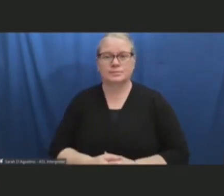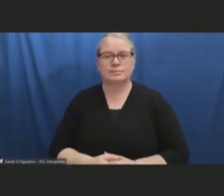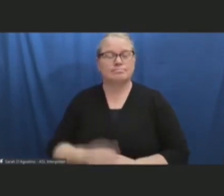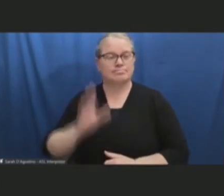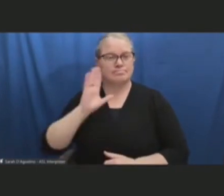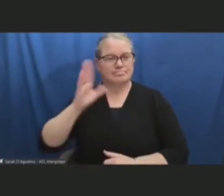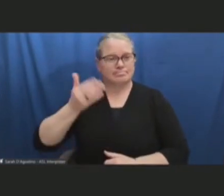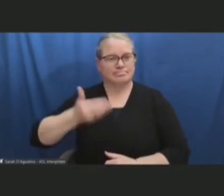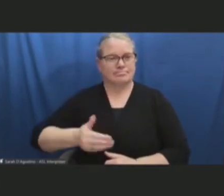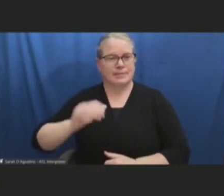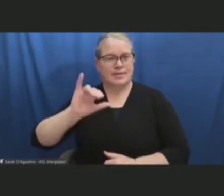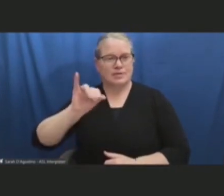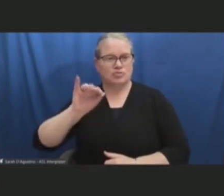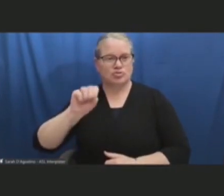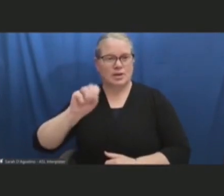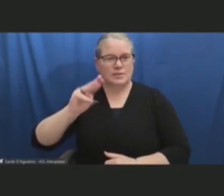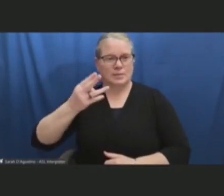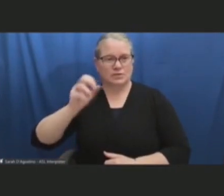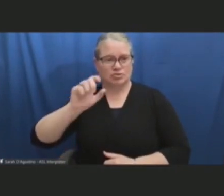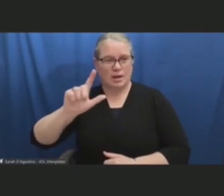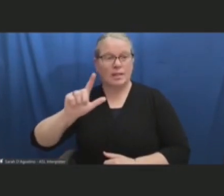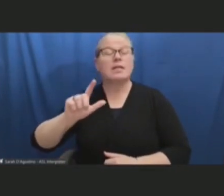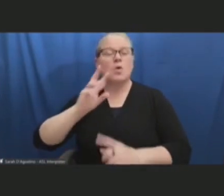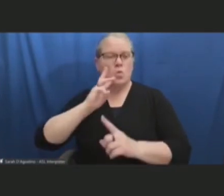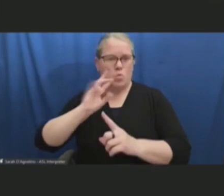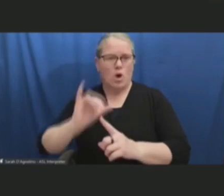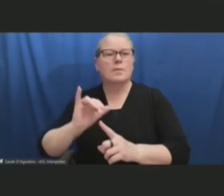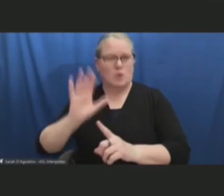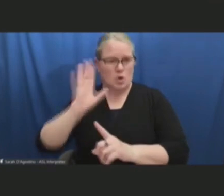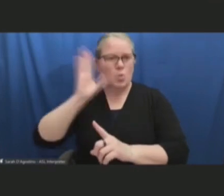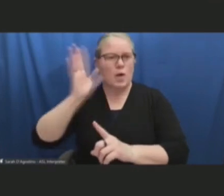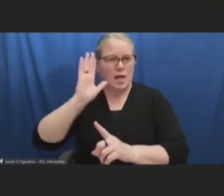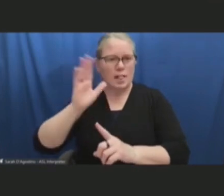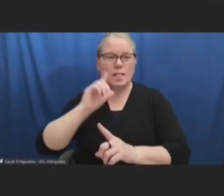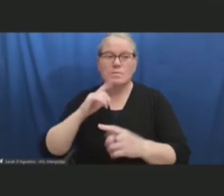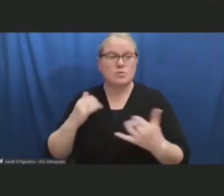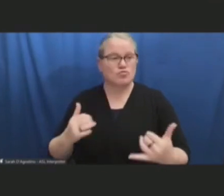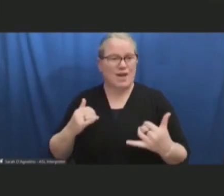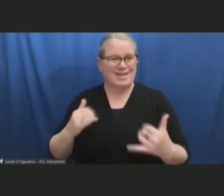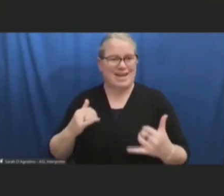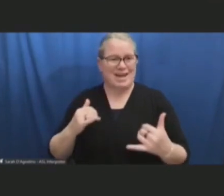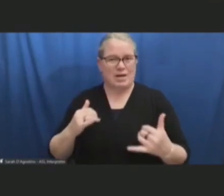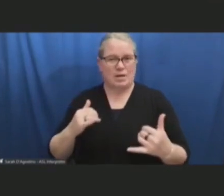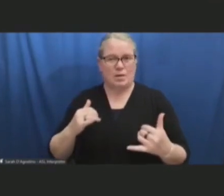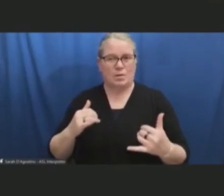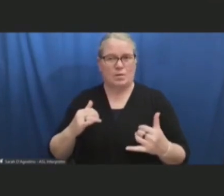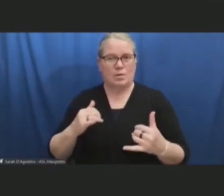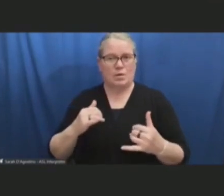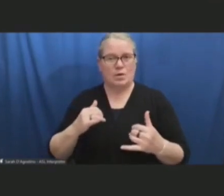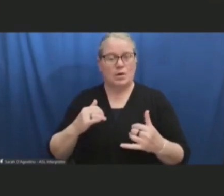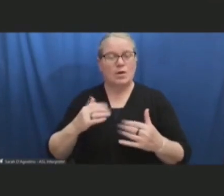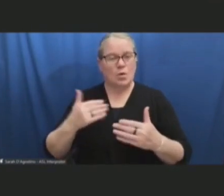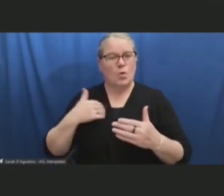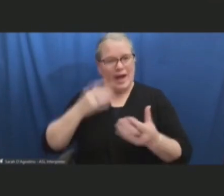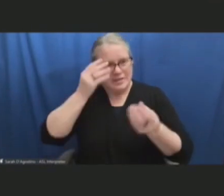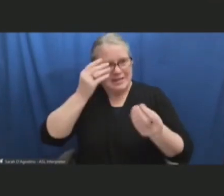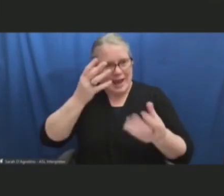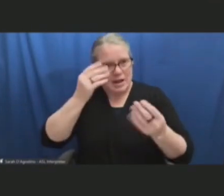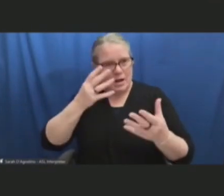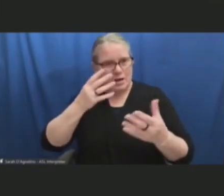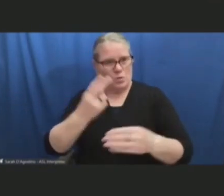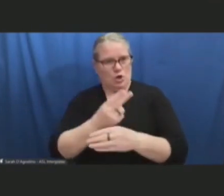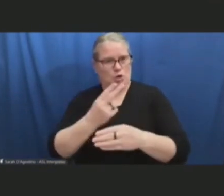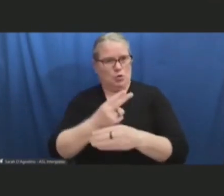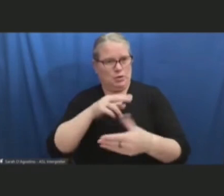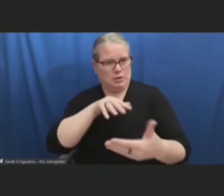eventually we will get to Waterbury. Right now, we are using data out the gate. And our data shows that